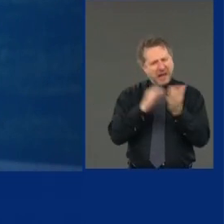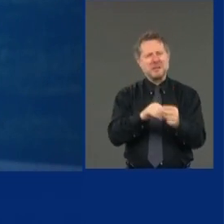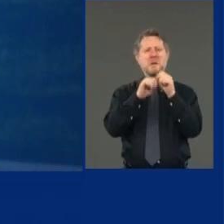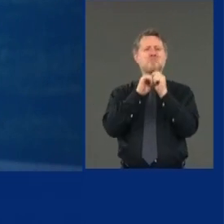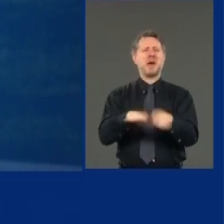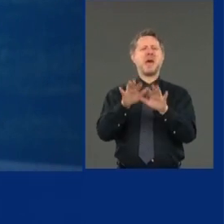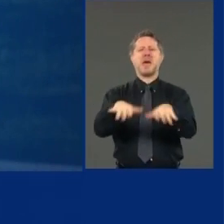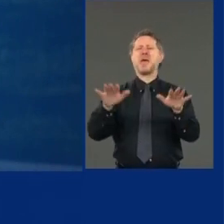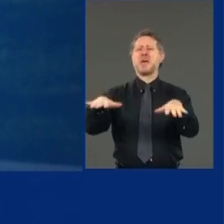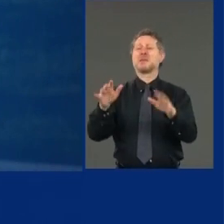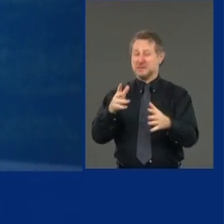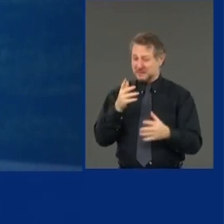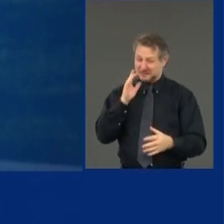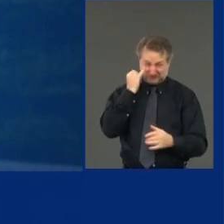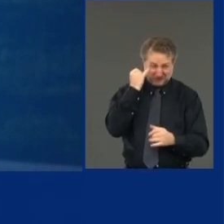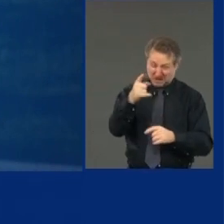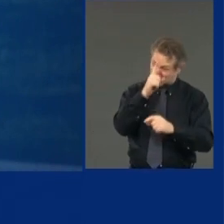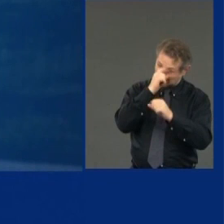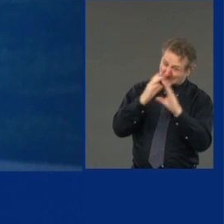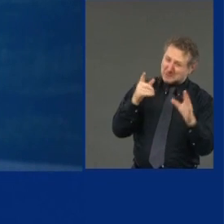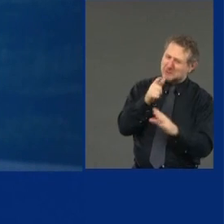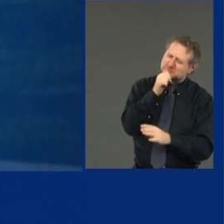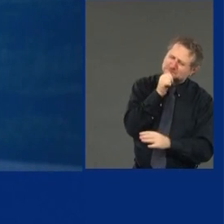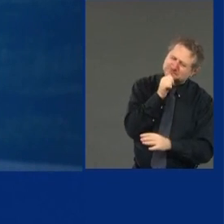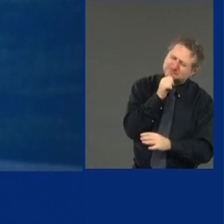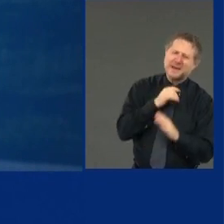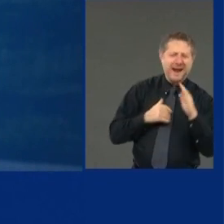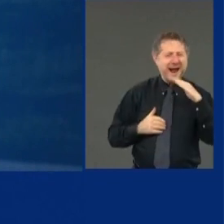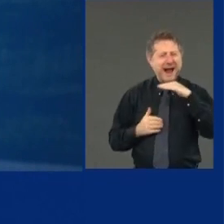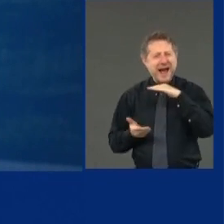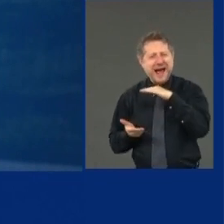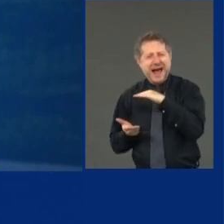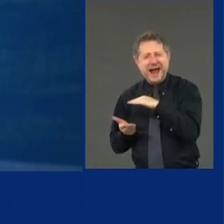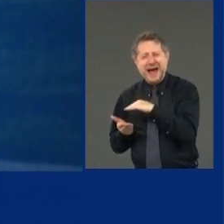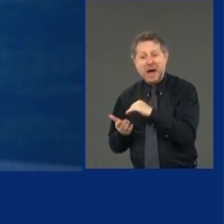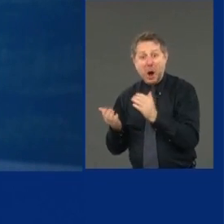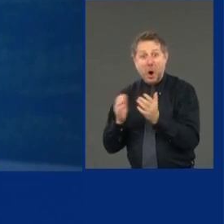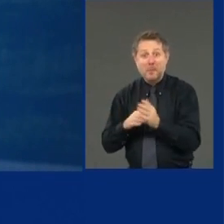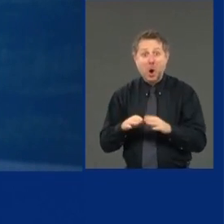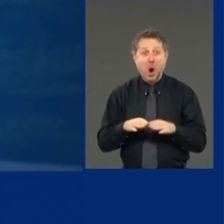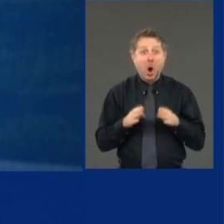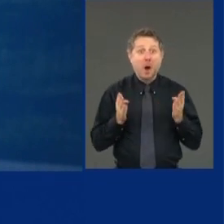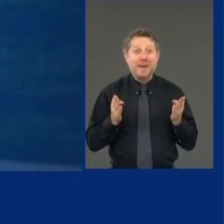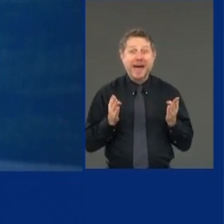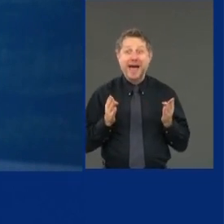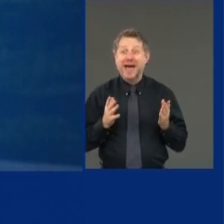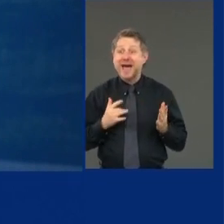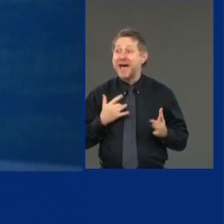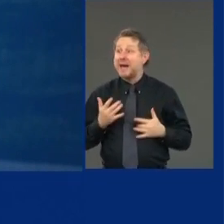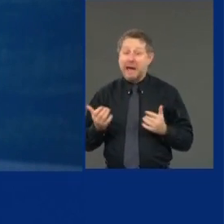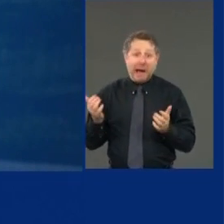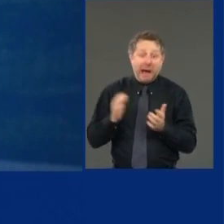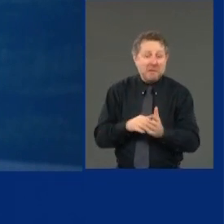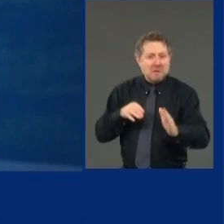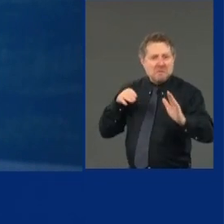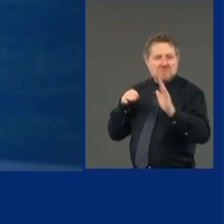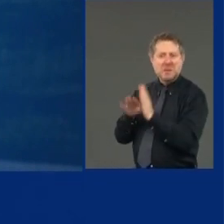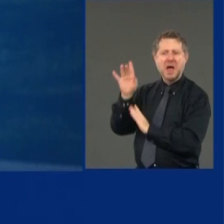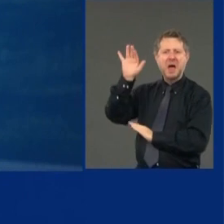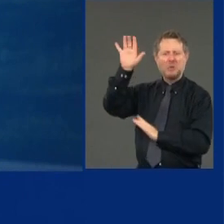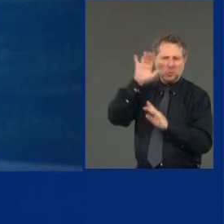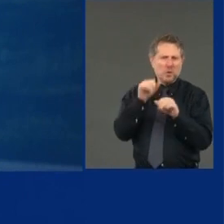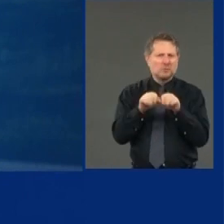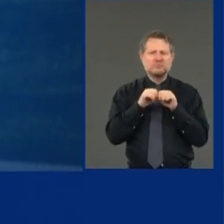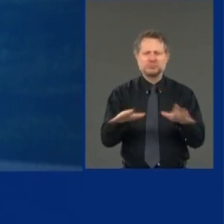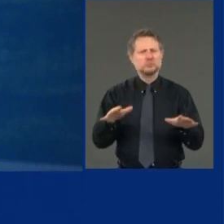everything we went through, you start to reopen, you're not doing the monitoring and the vigilance, and it actually winds up with another